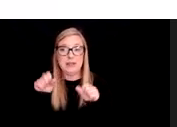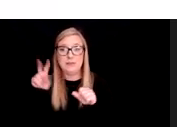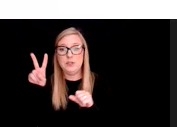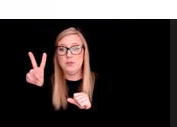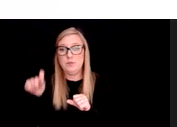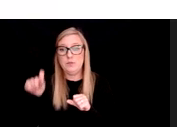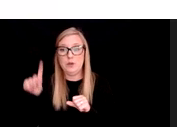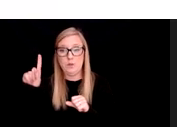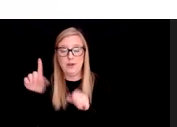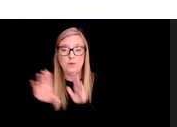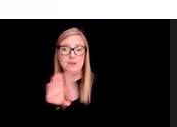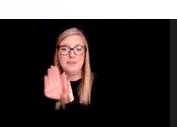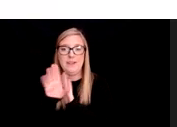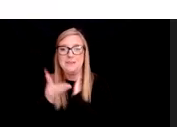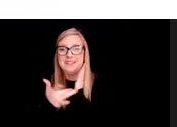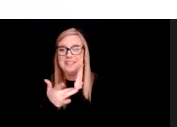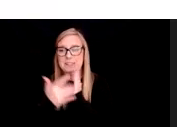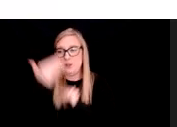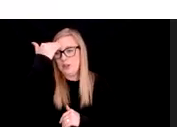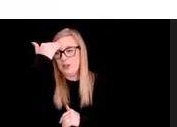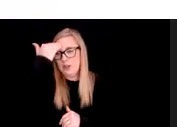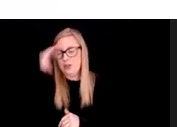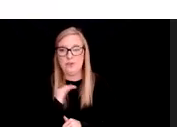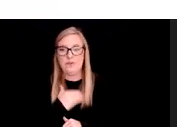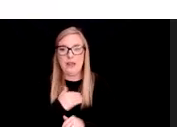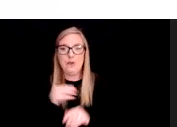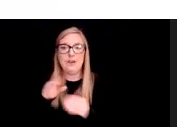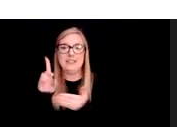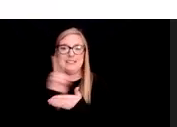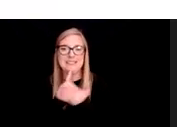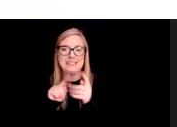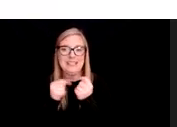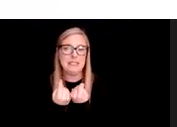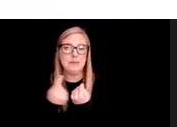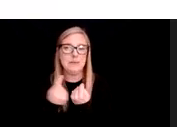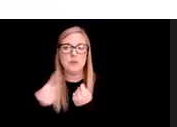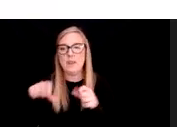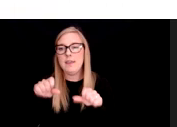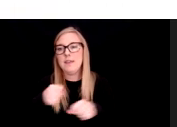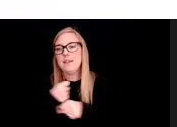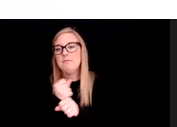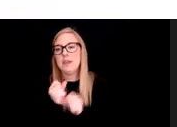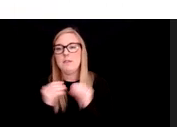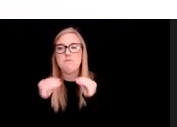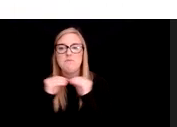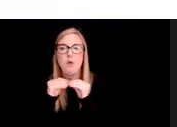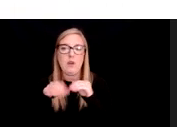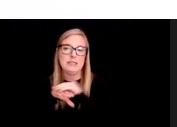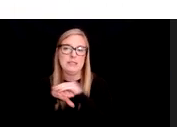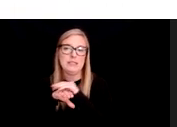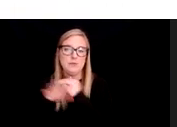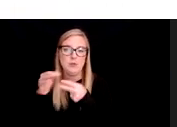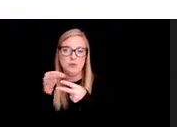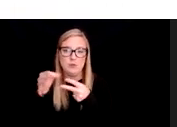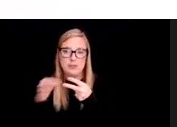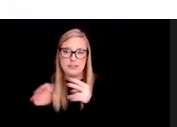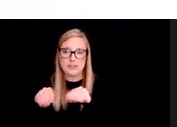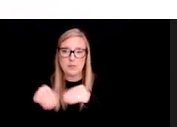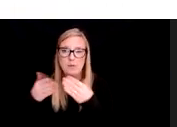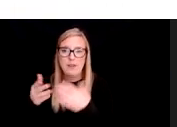technical knowledge of our design teams to ensure that they can make more accessible choices and provide the right direction to their